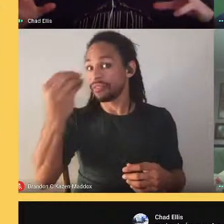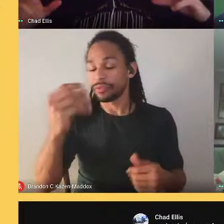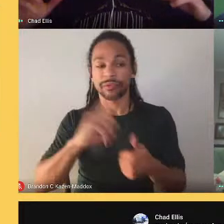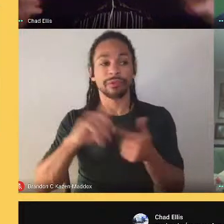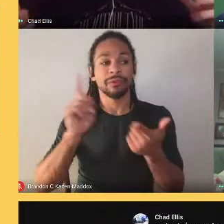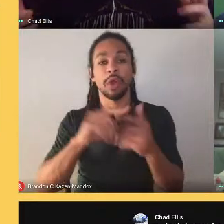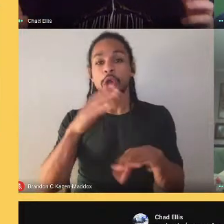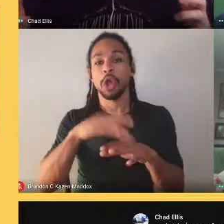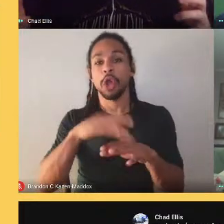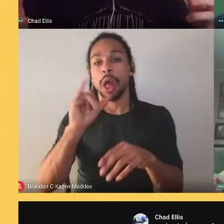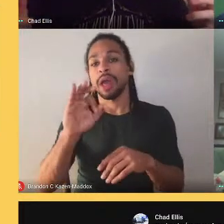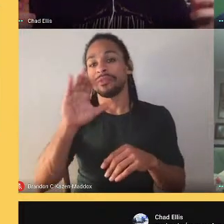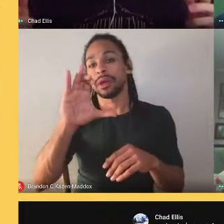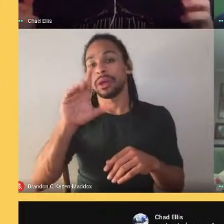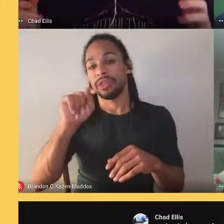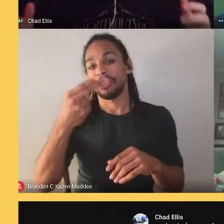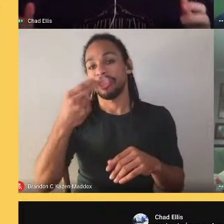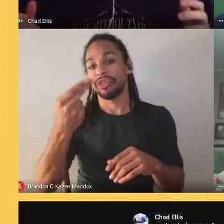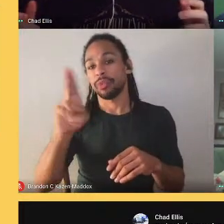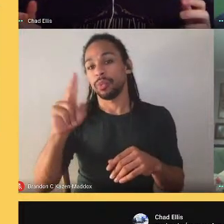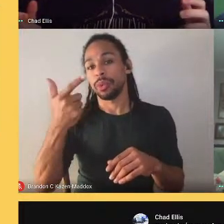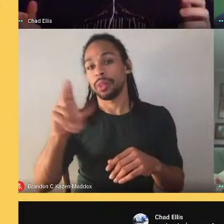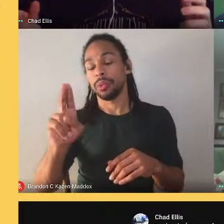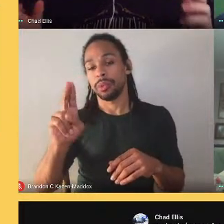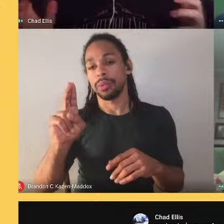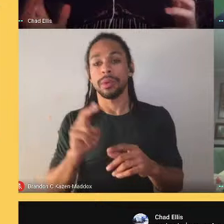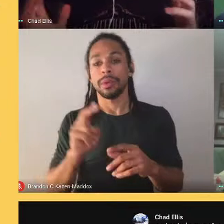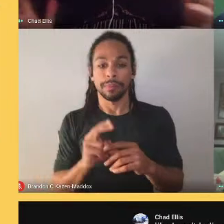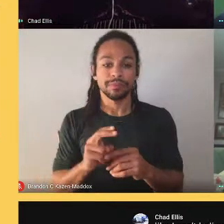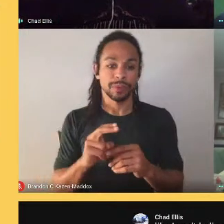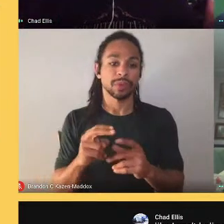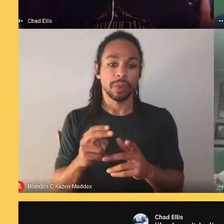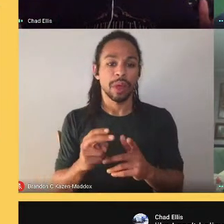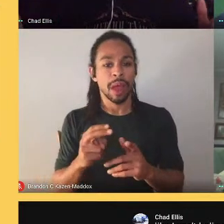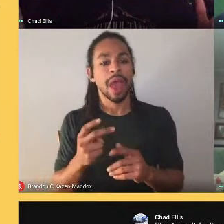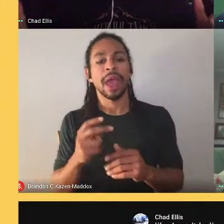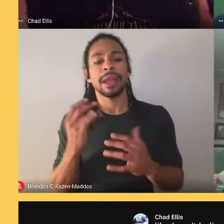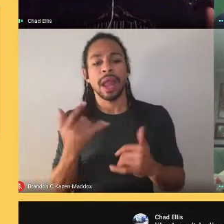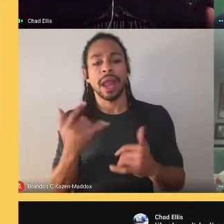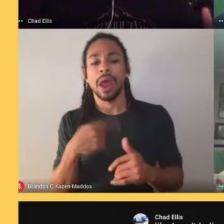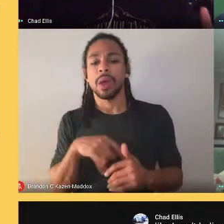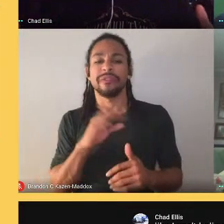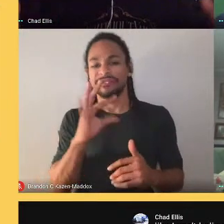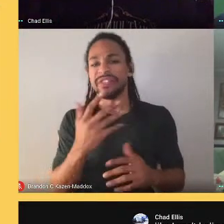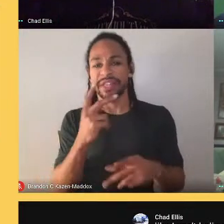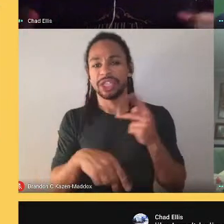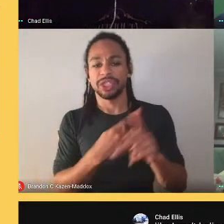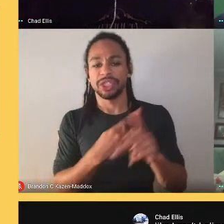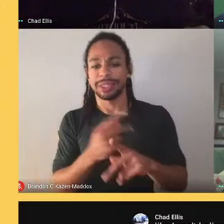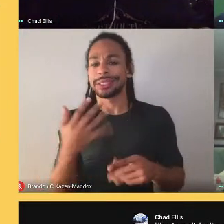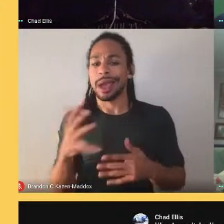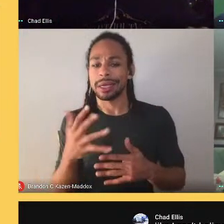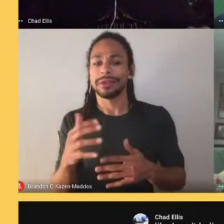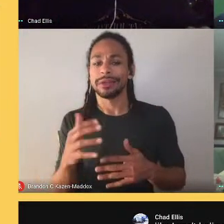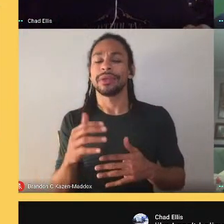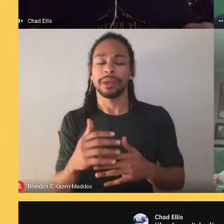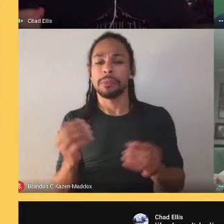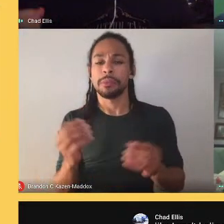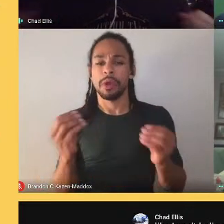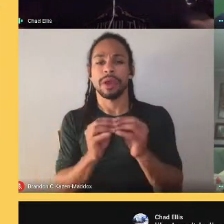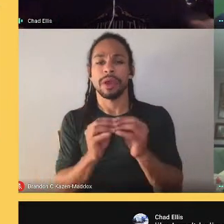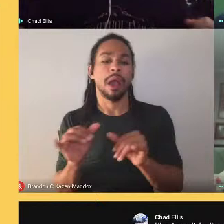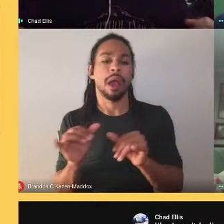5th edition as this common language, and more role-playing podcasts are adopting these different systems. So I'm excited to